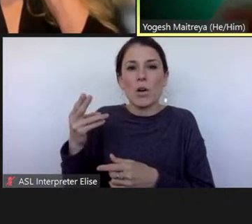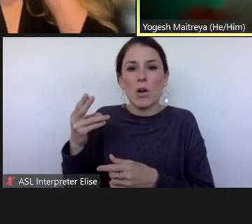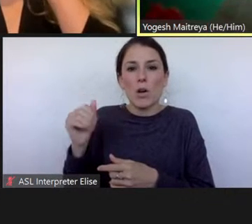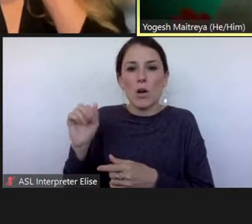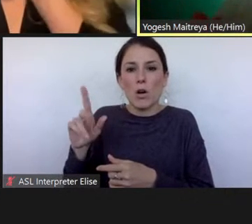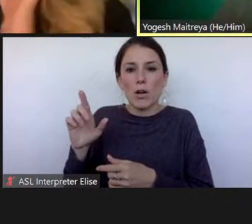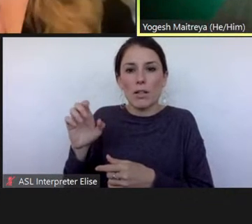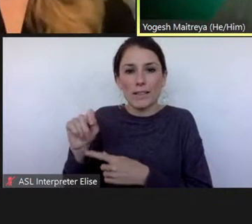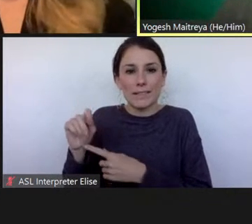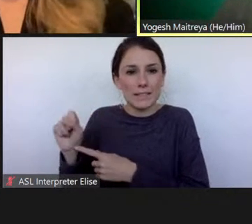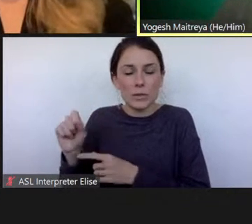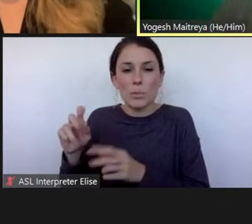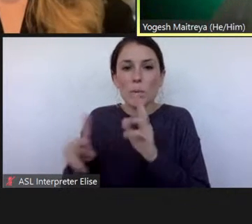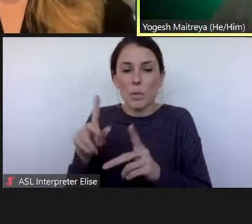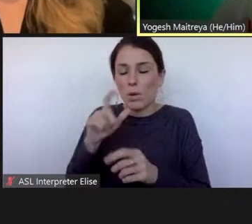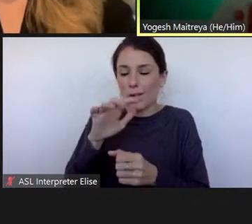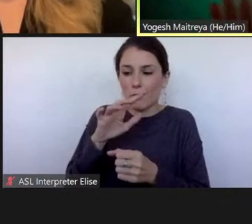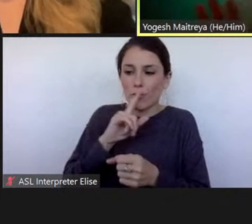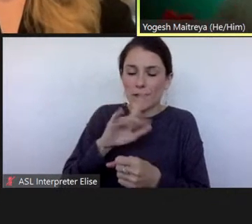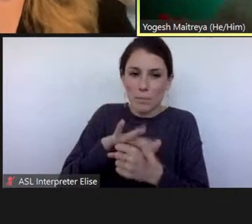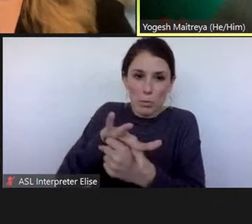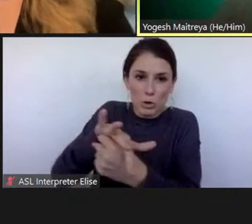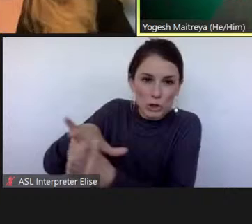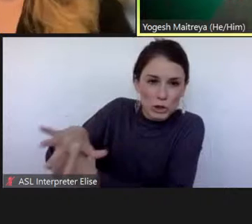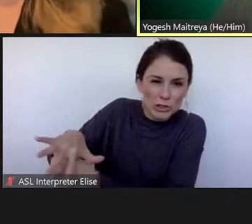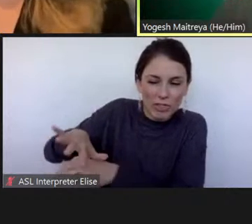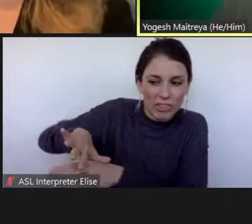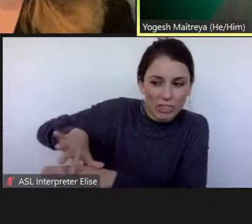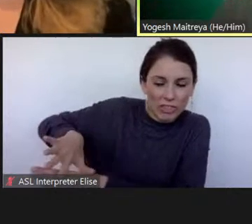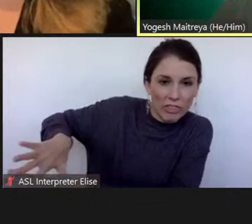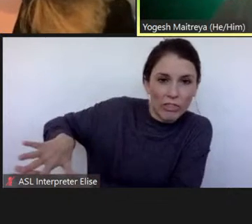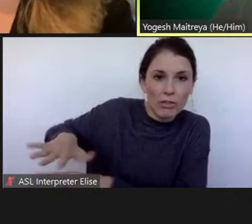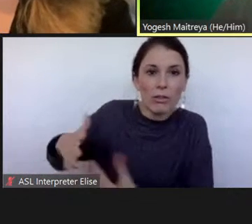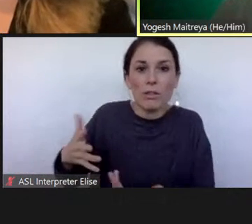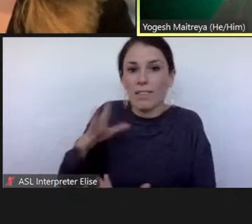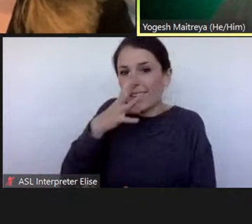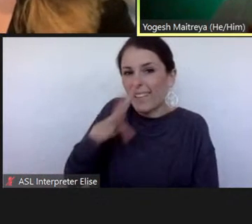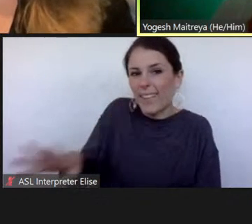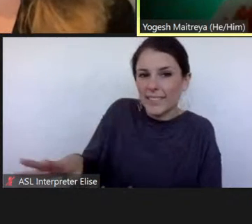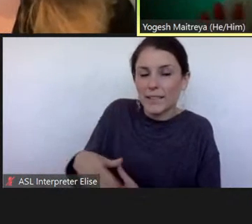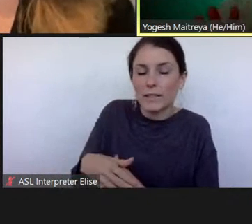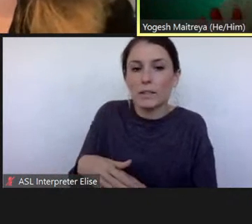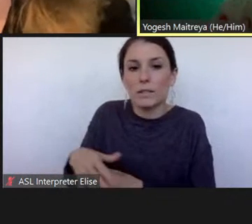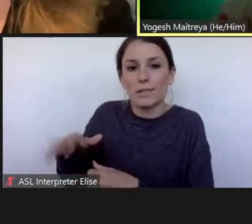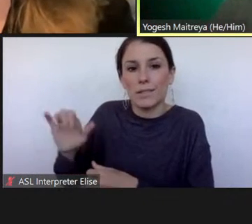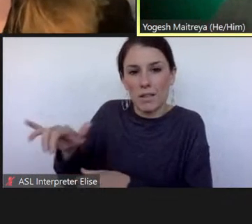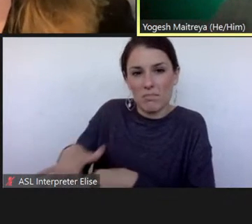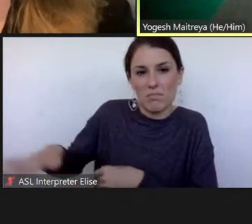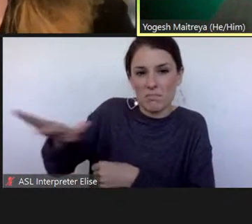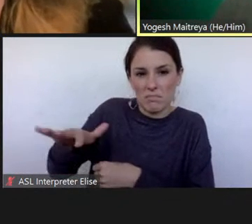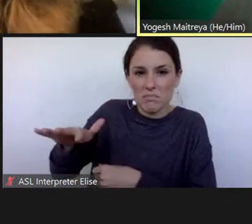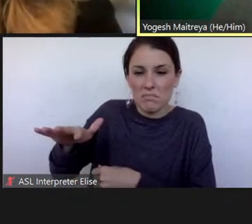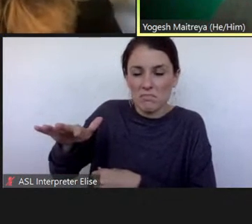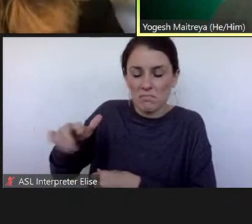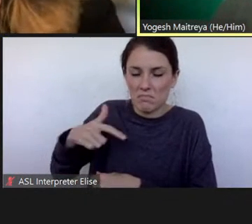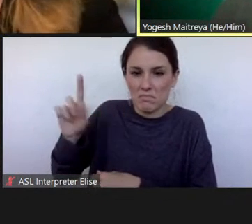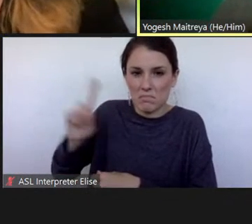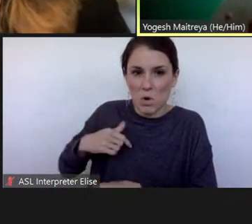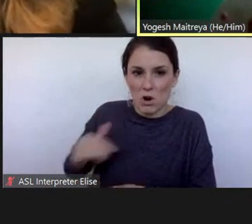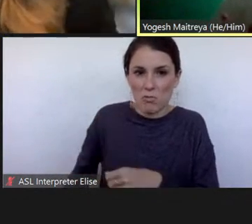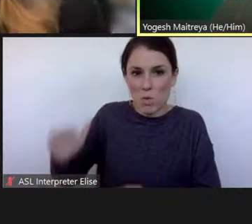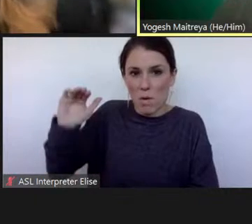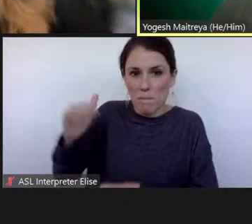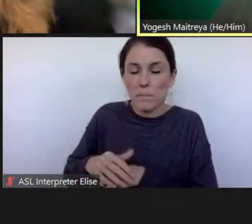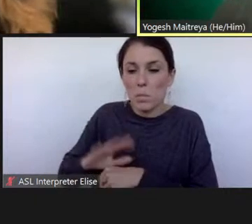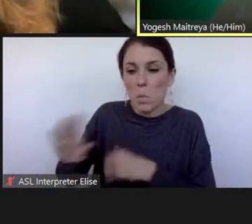which are pushed into the corners, places which are neglected, places where all kinds